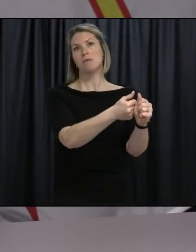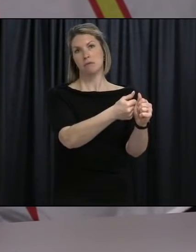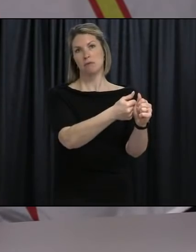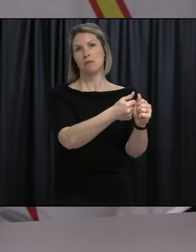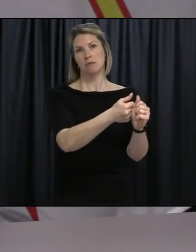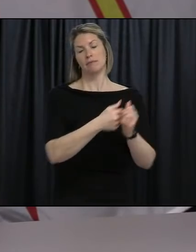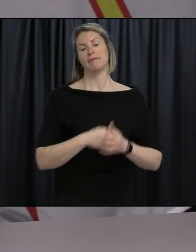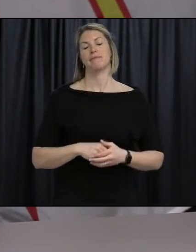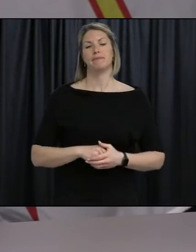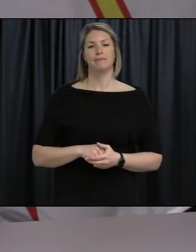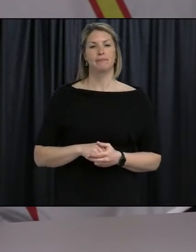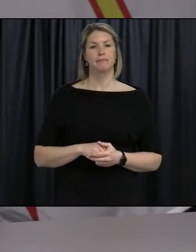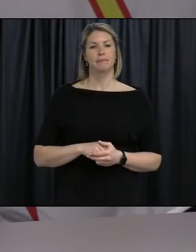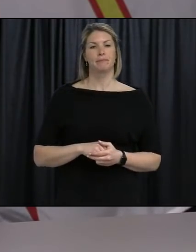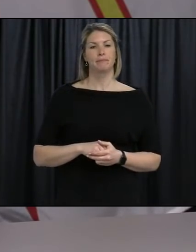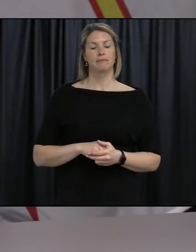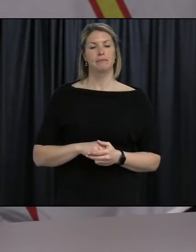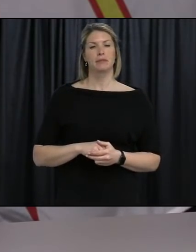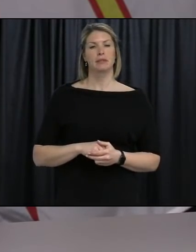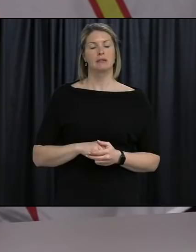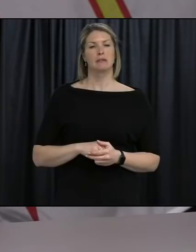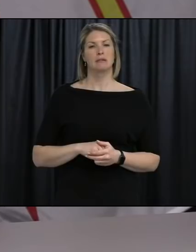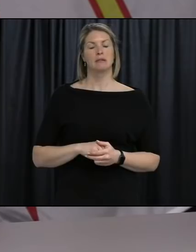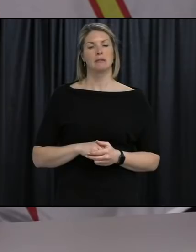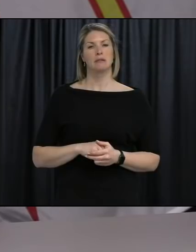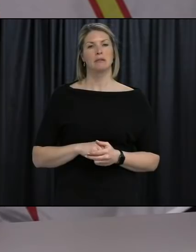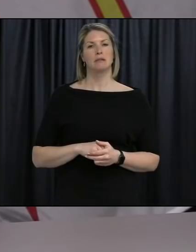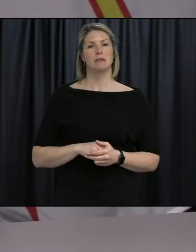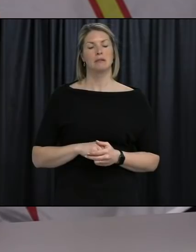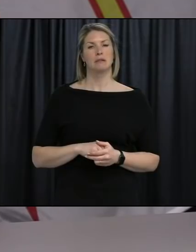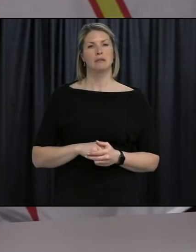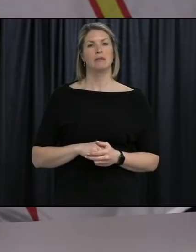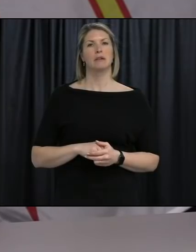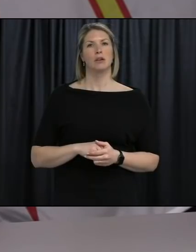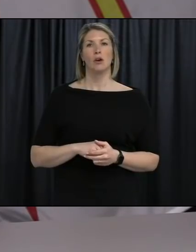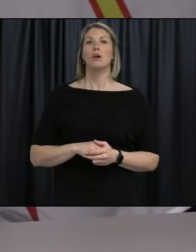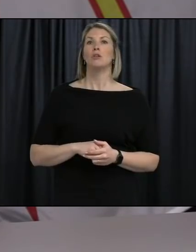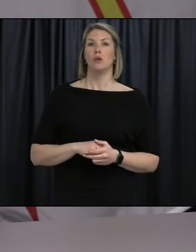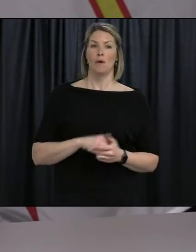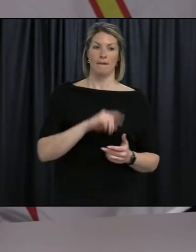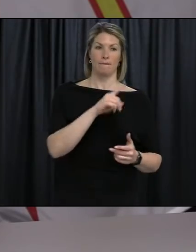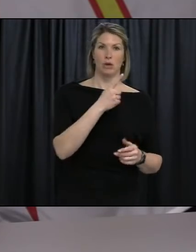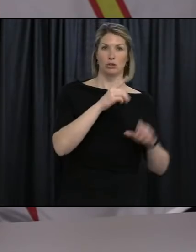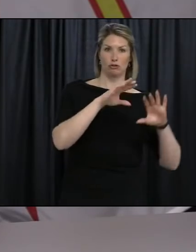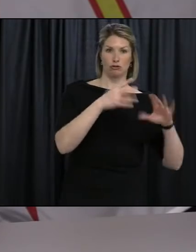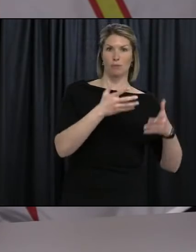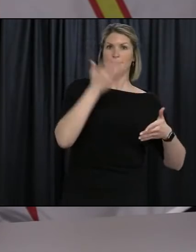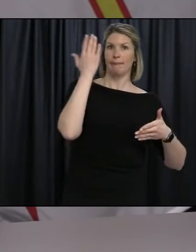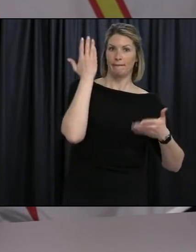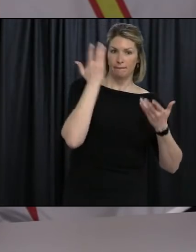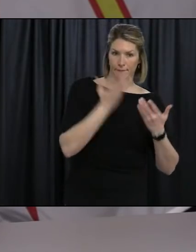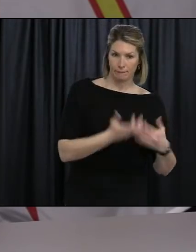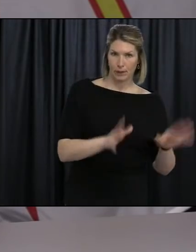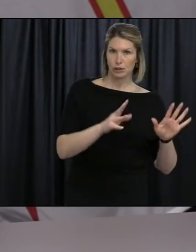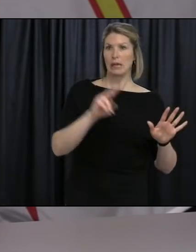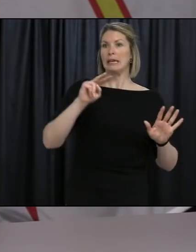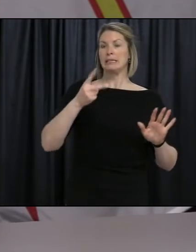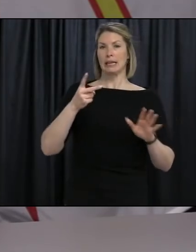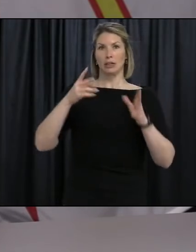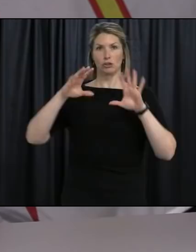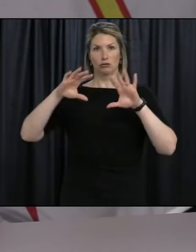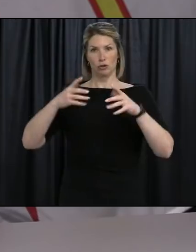Certainly, if, once we get through those groups, once we get through vaccinating